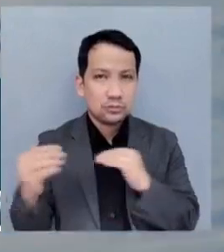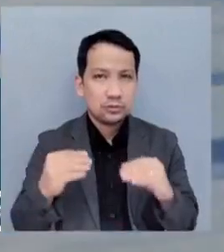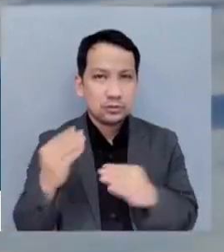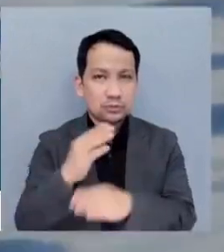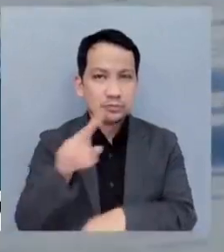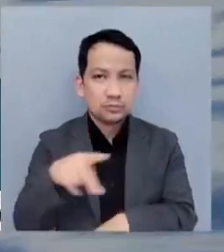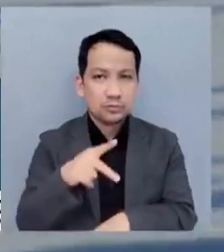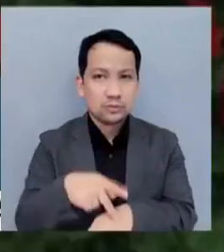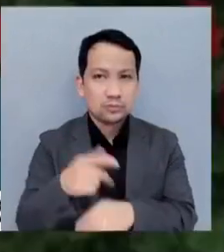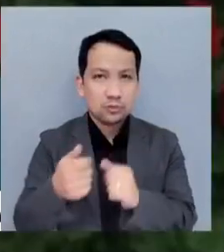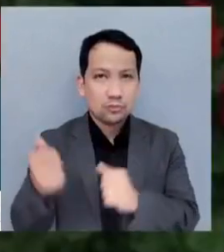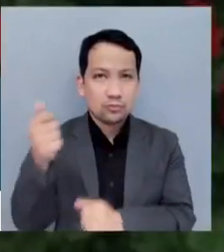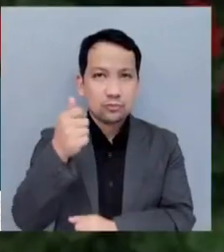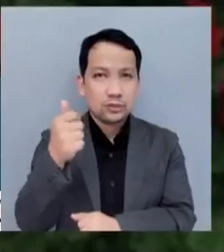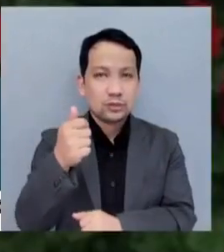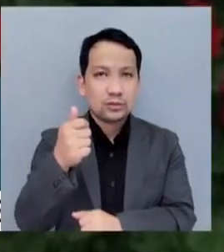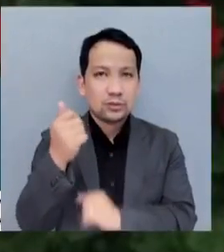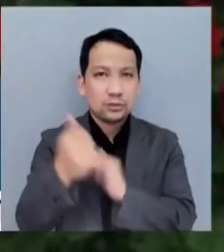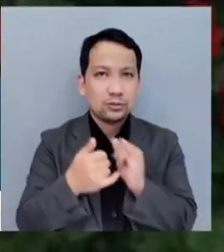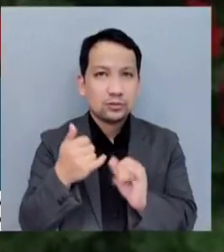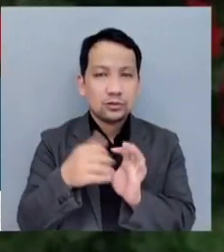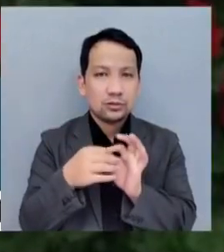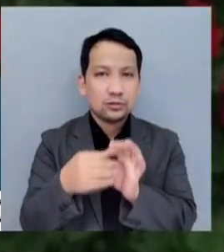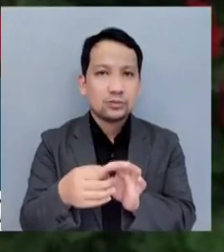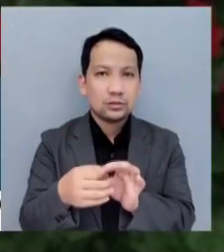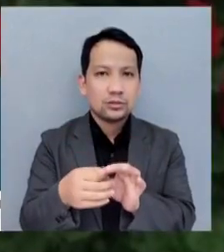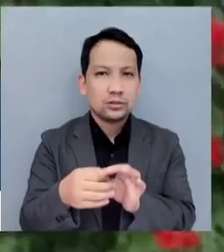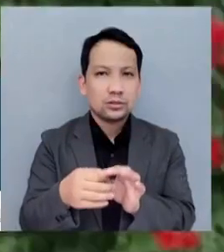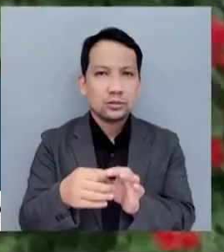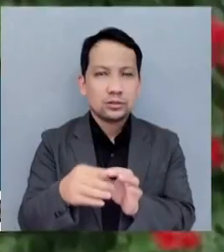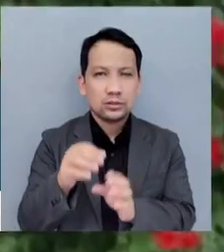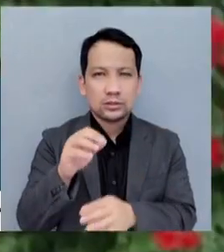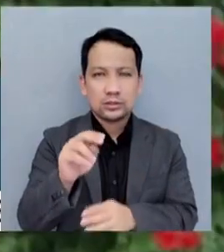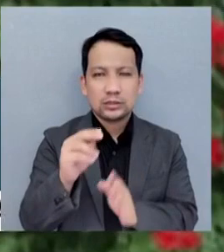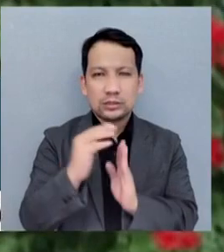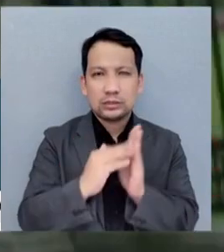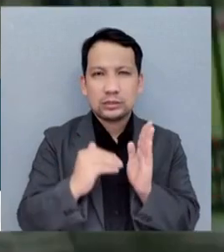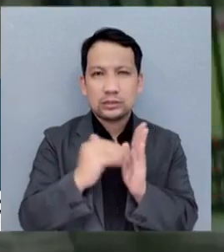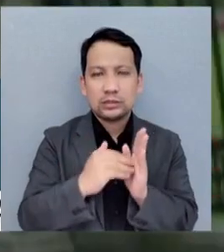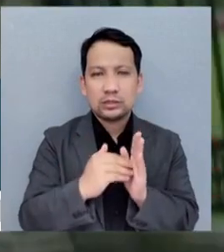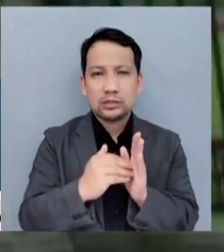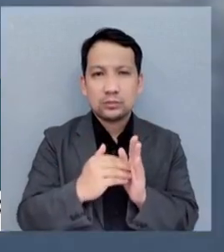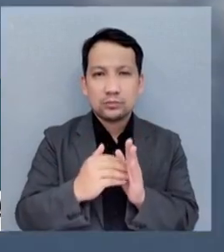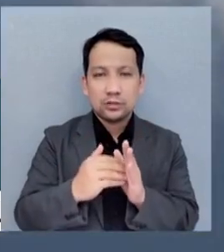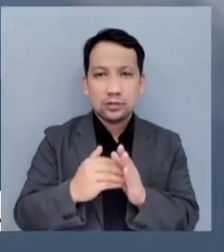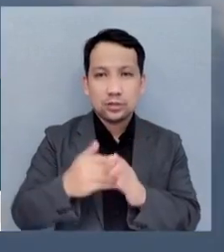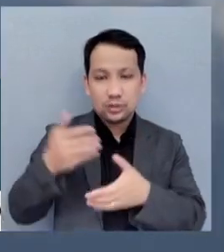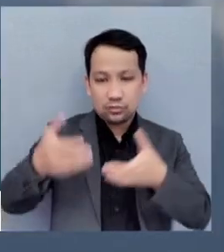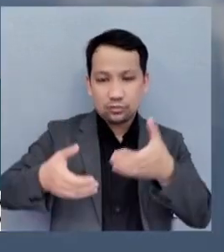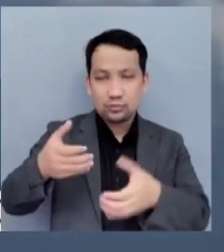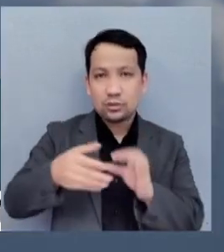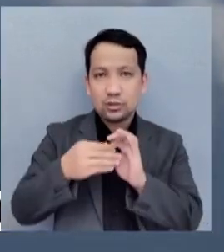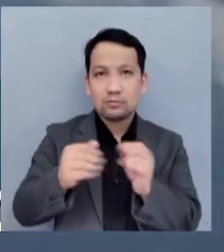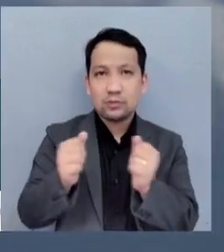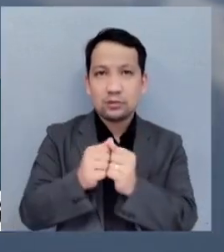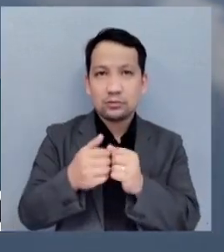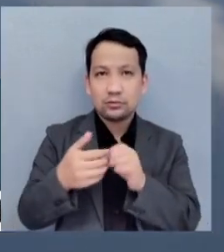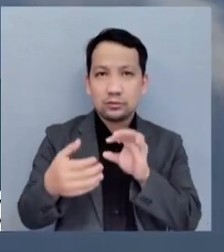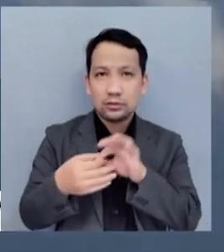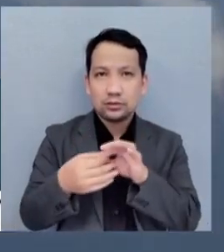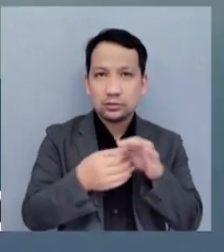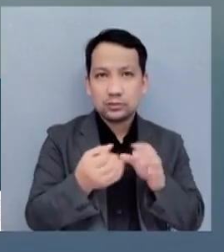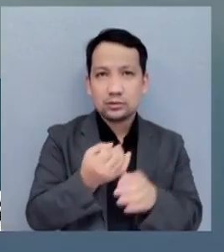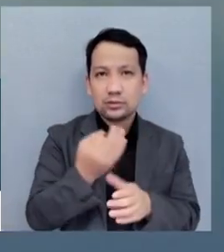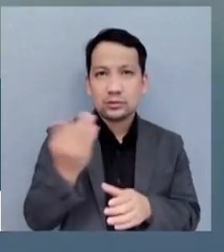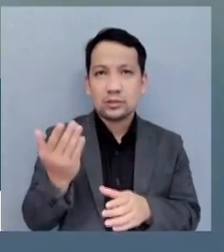Philippines won in the International Arbitral Court in The Hague, the Netherlands. The arbitral ruling is now being used as the basis of several countries